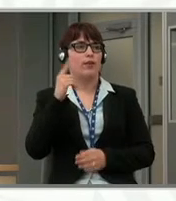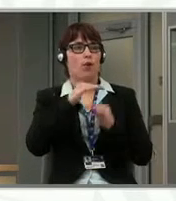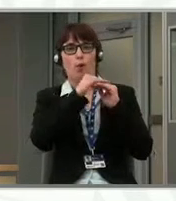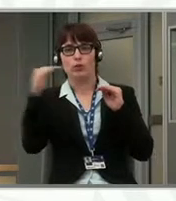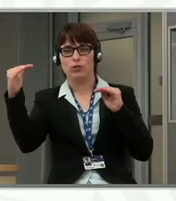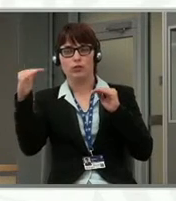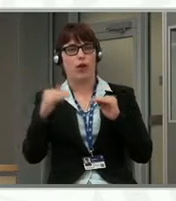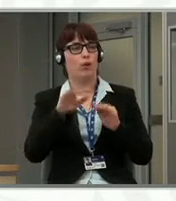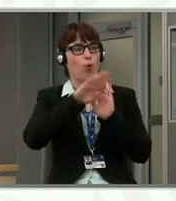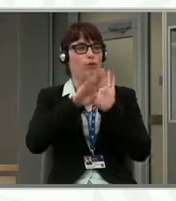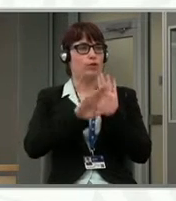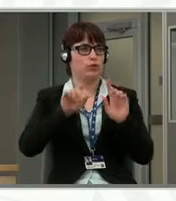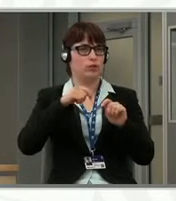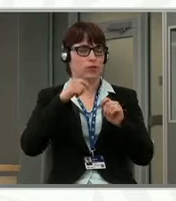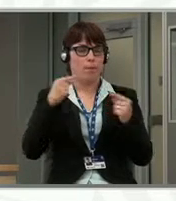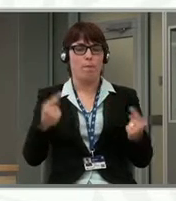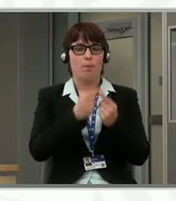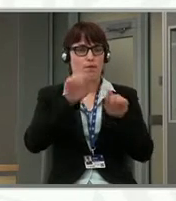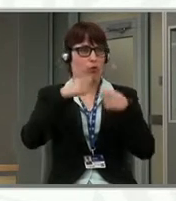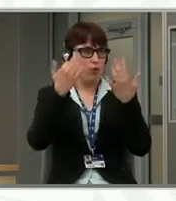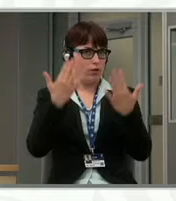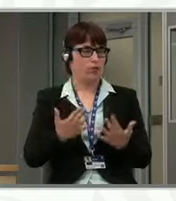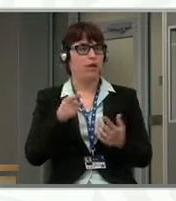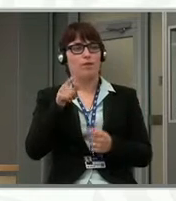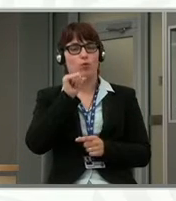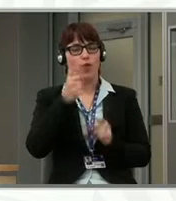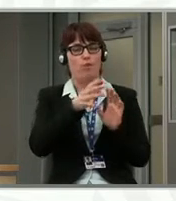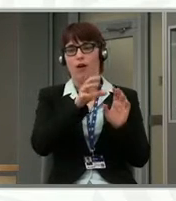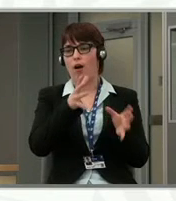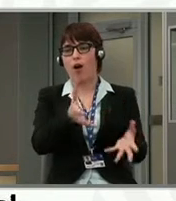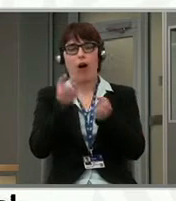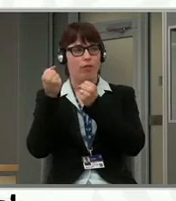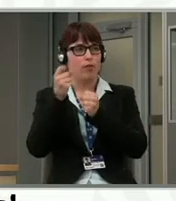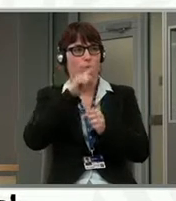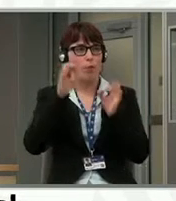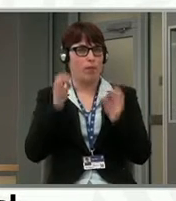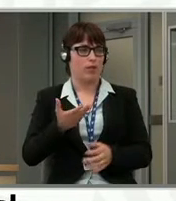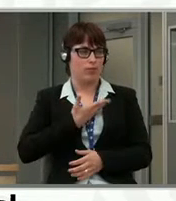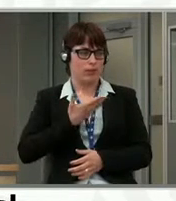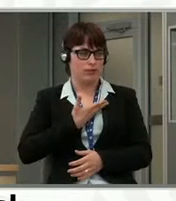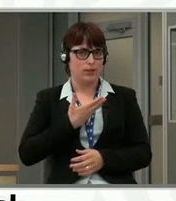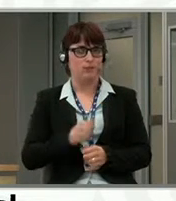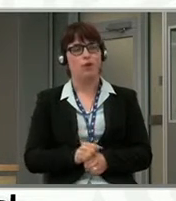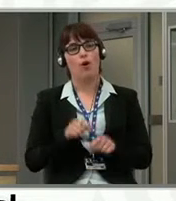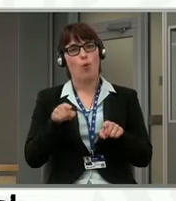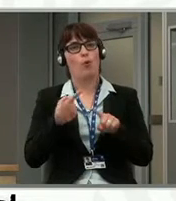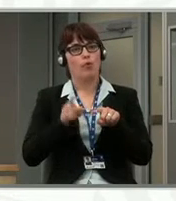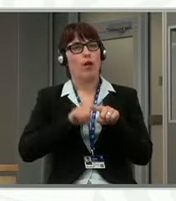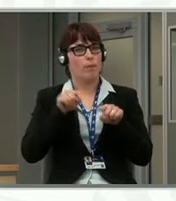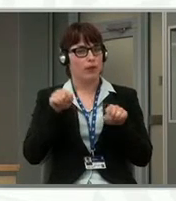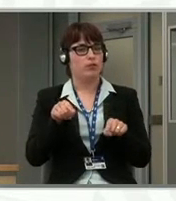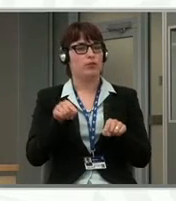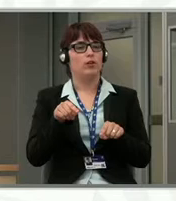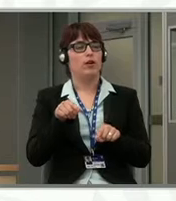Cabral rightly indicated, only horizontal implementation of the convention will